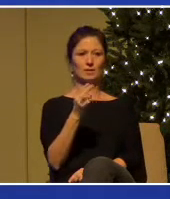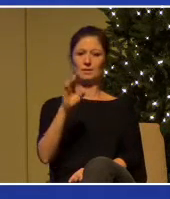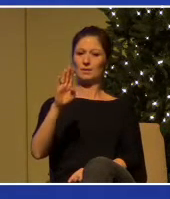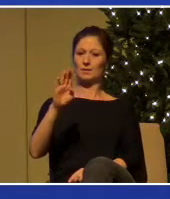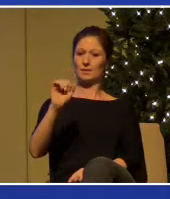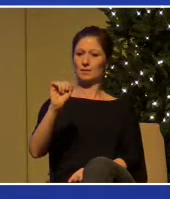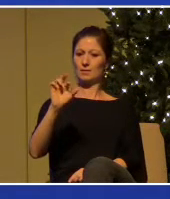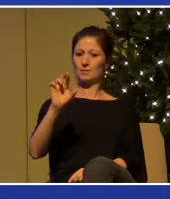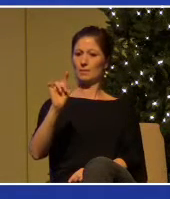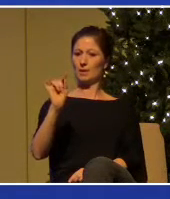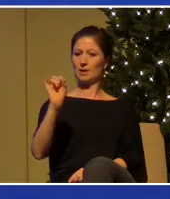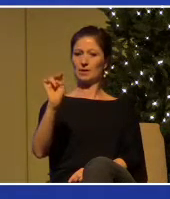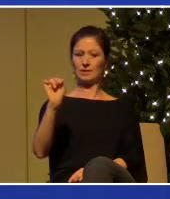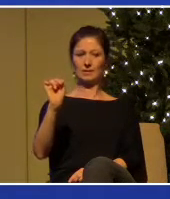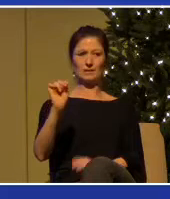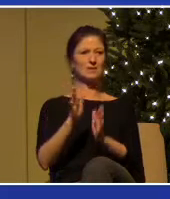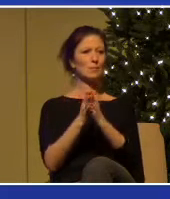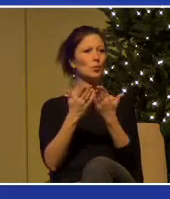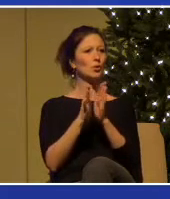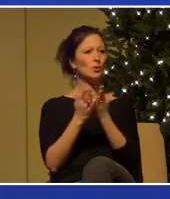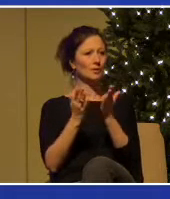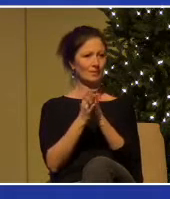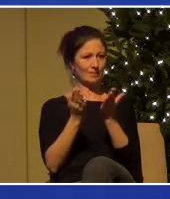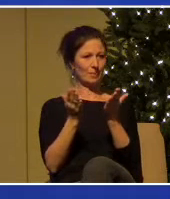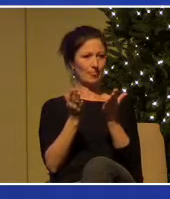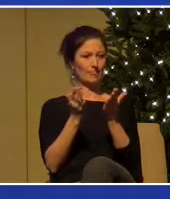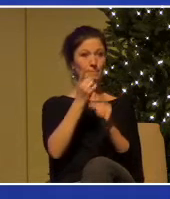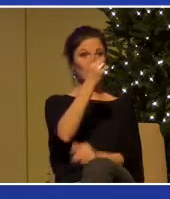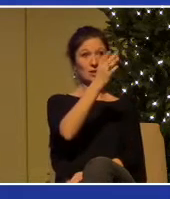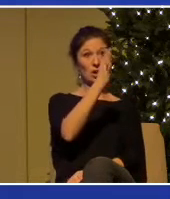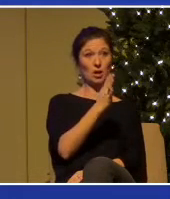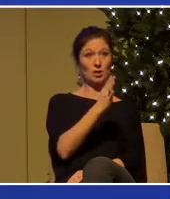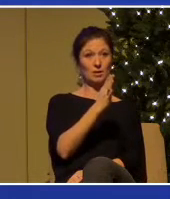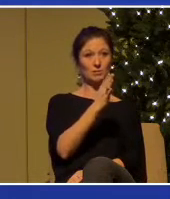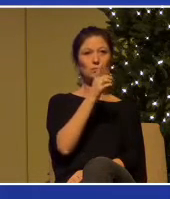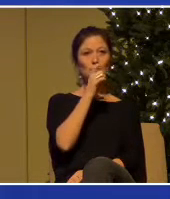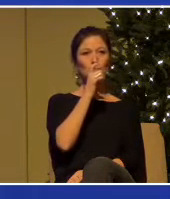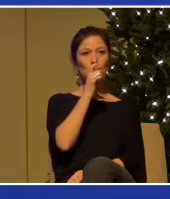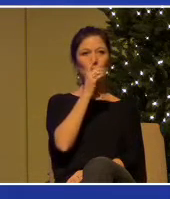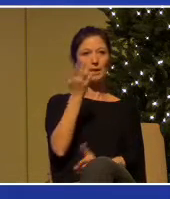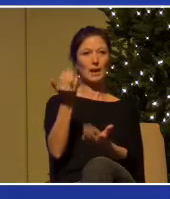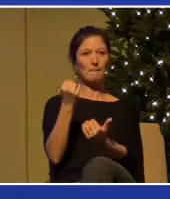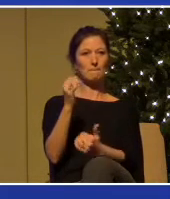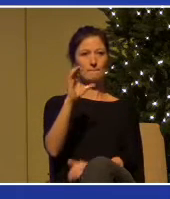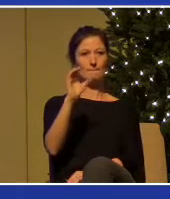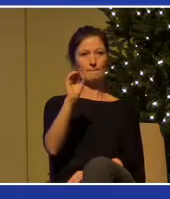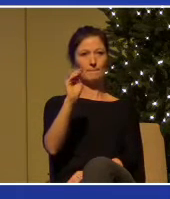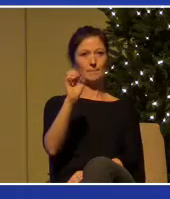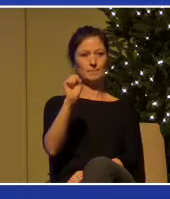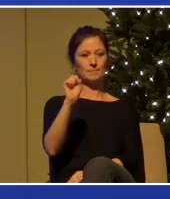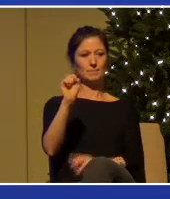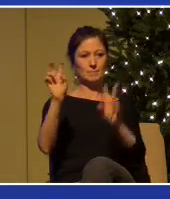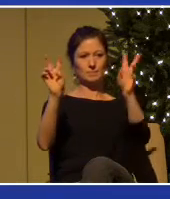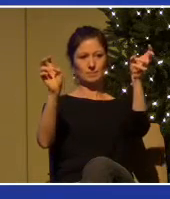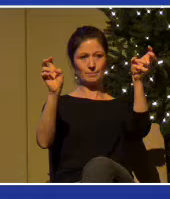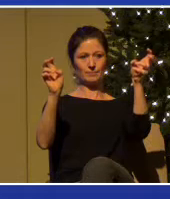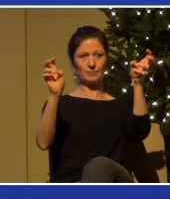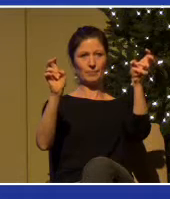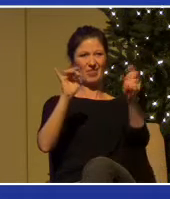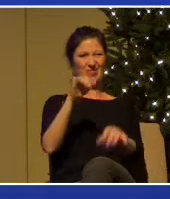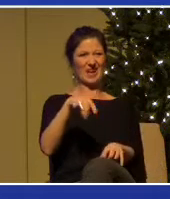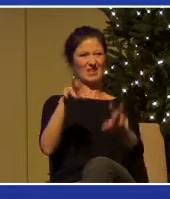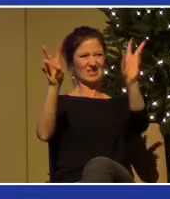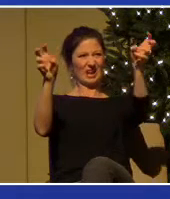opens with words from a book entitled The God Who Comes. That just really resonated with